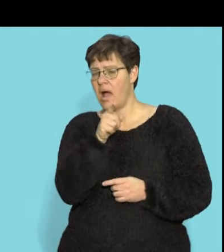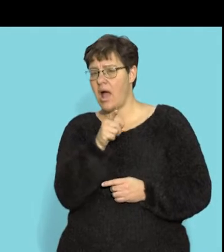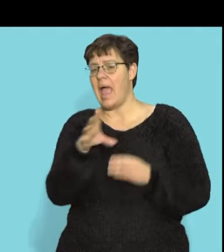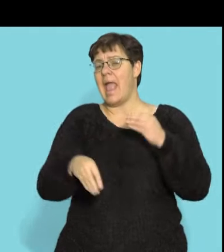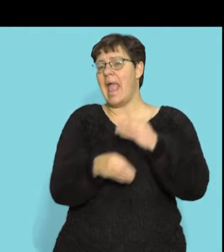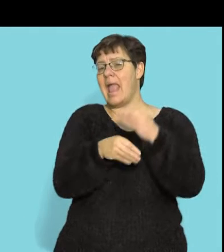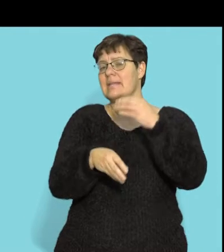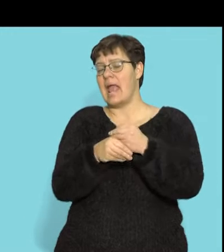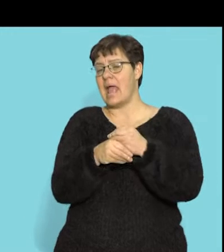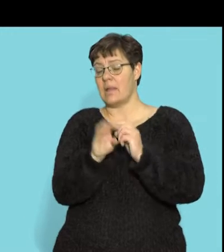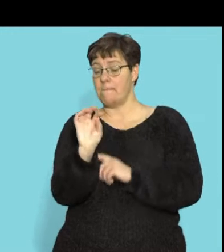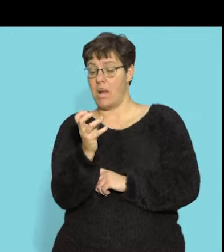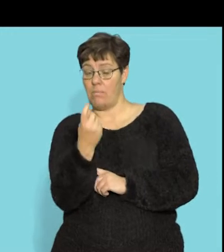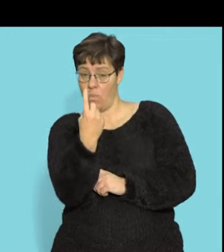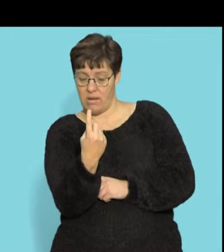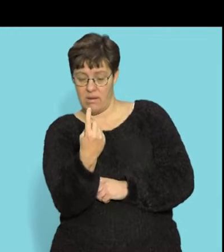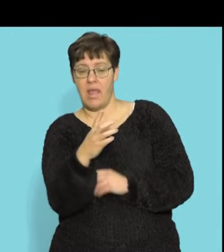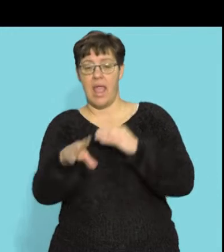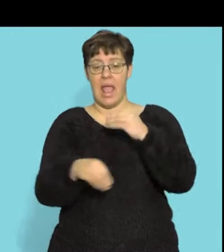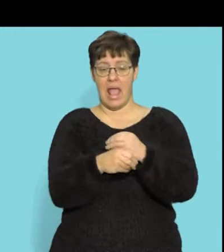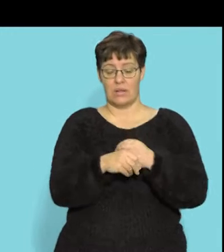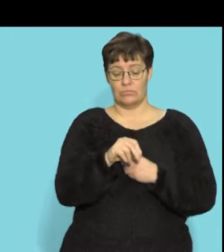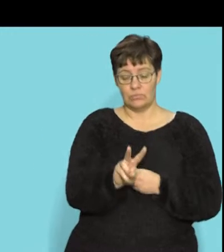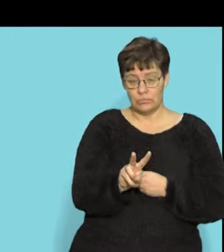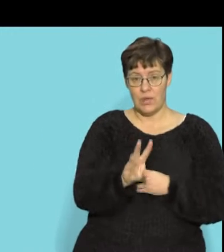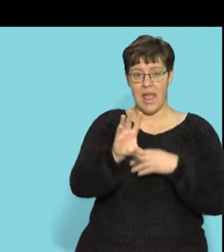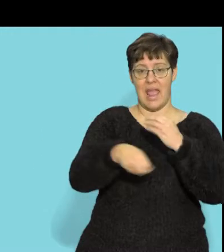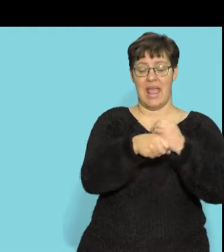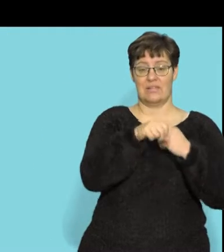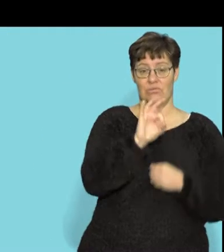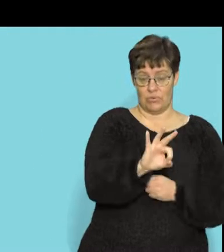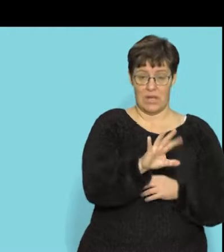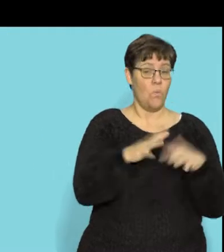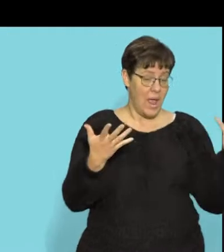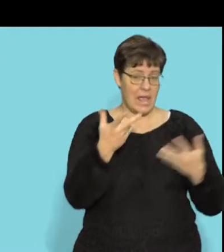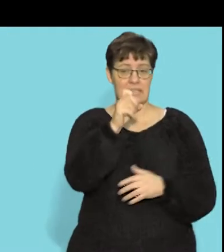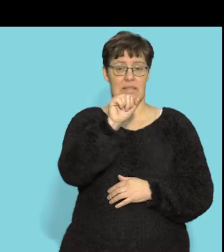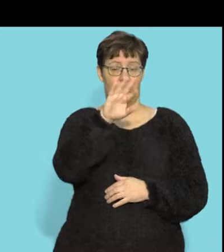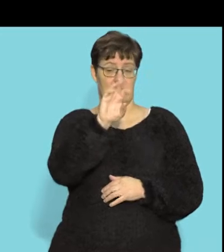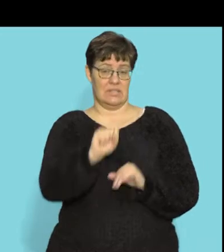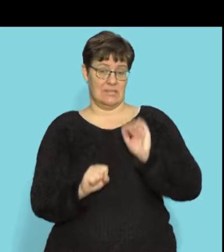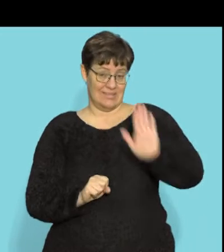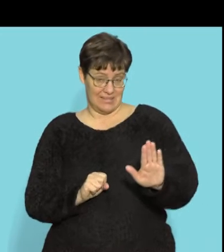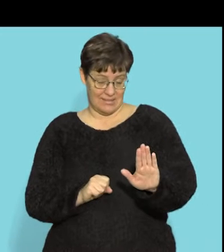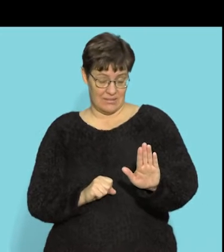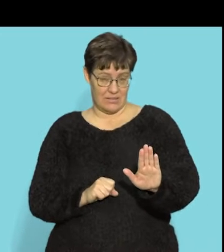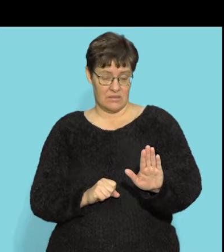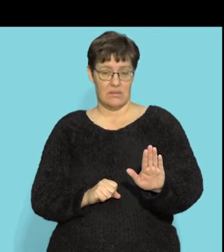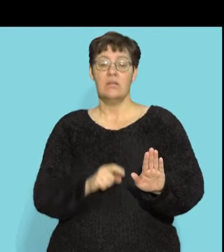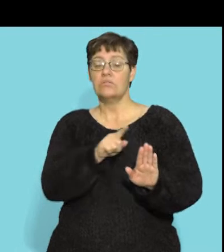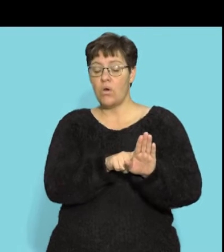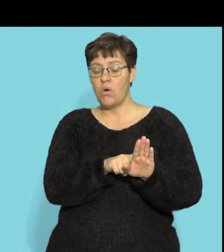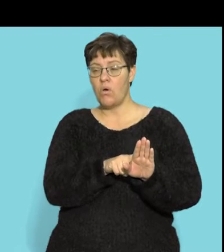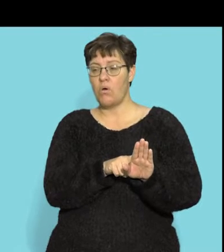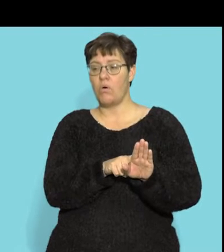of light bulbs which are identical, okay, in series, okay? will increase that number, right? And the